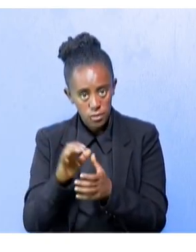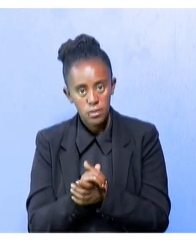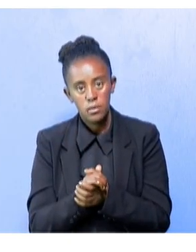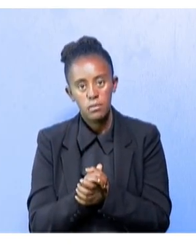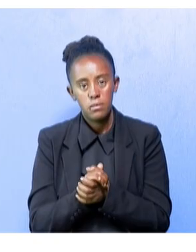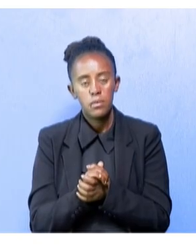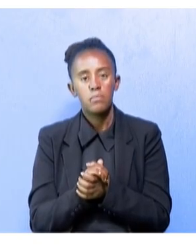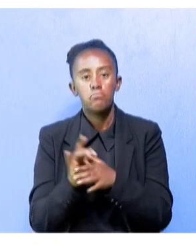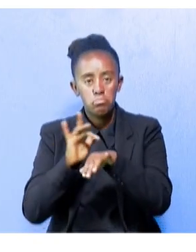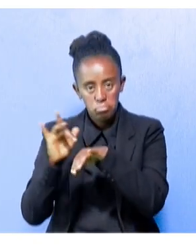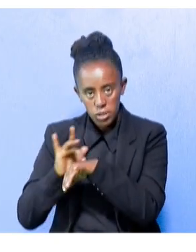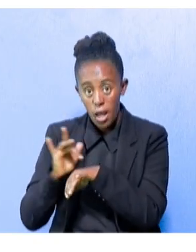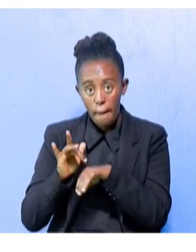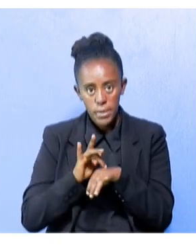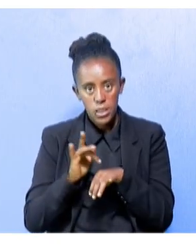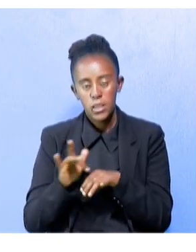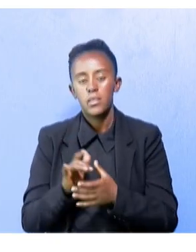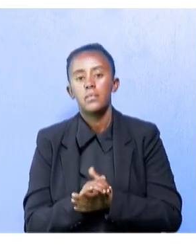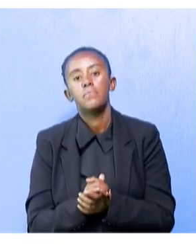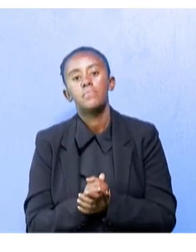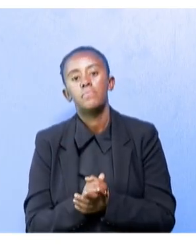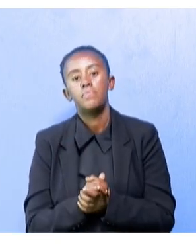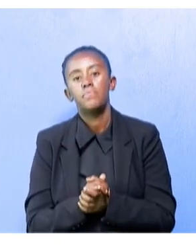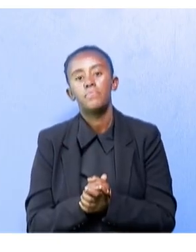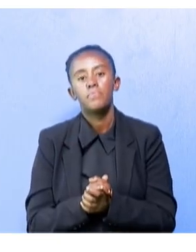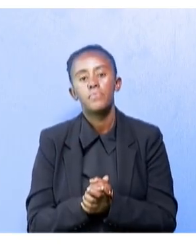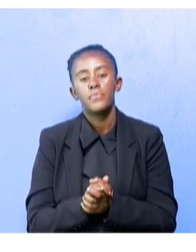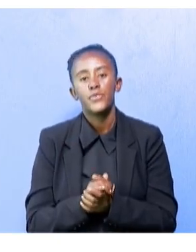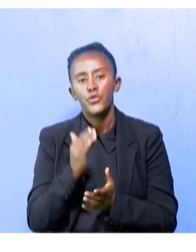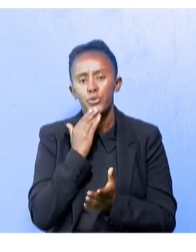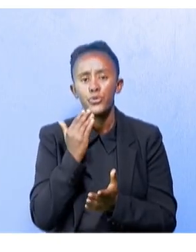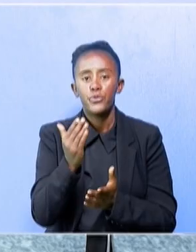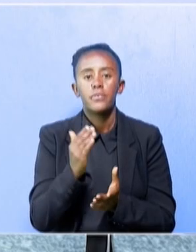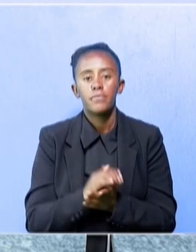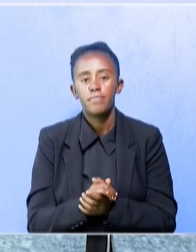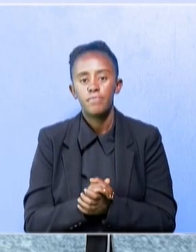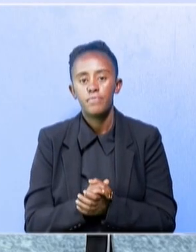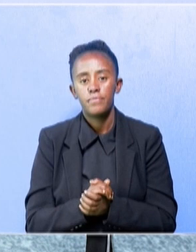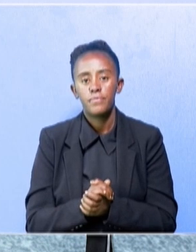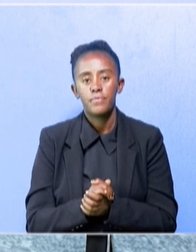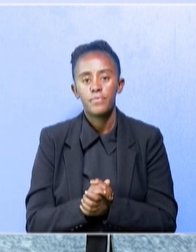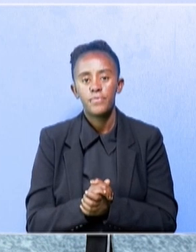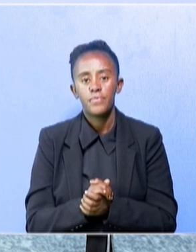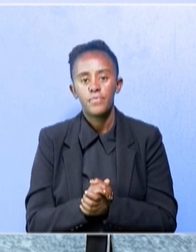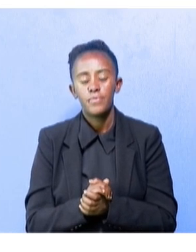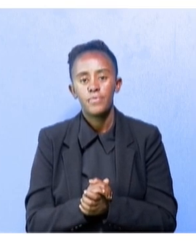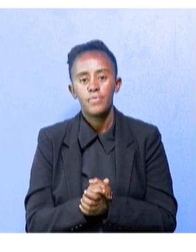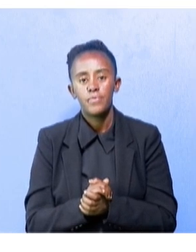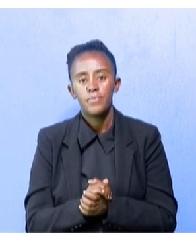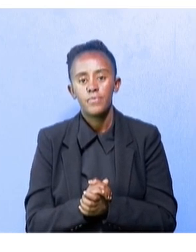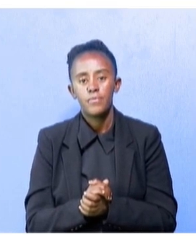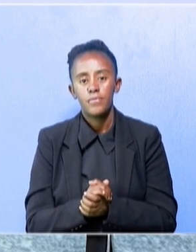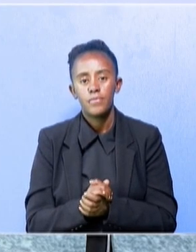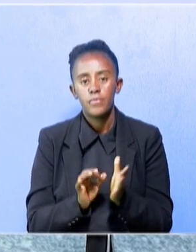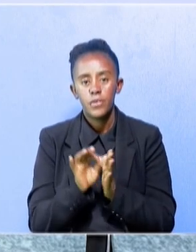the gaps. Good. Number 1,